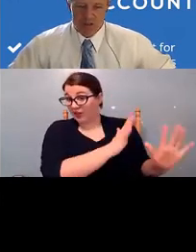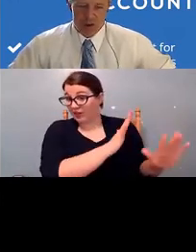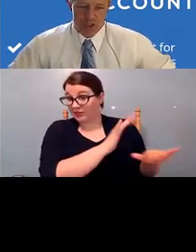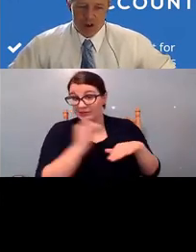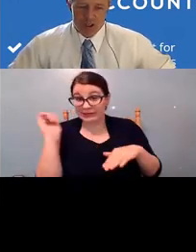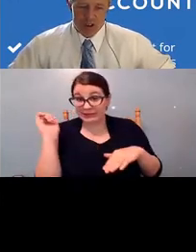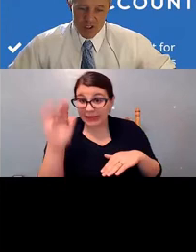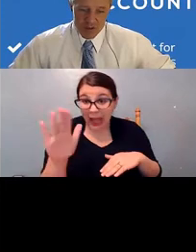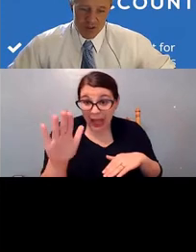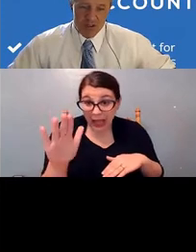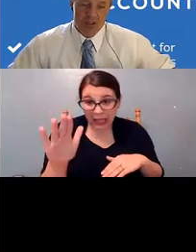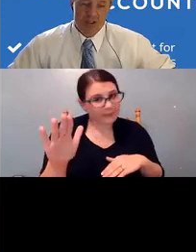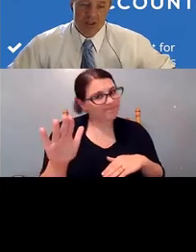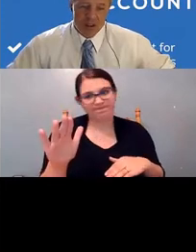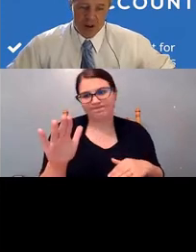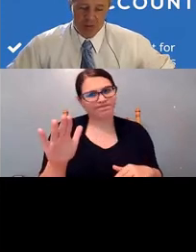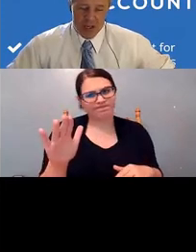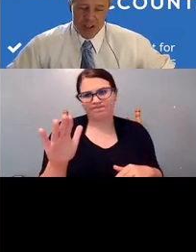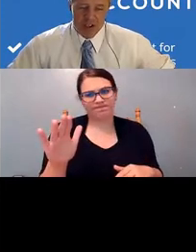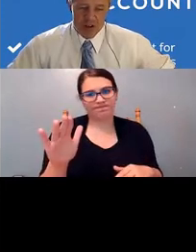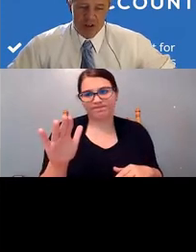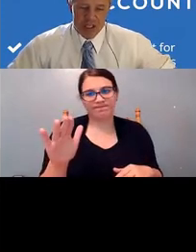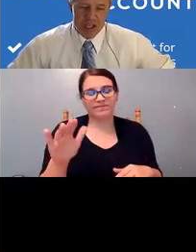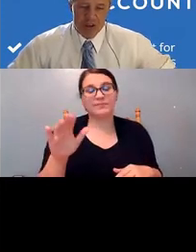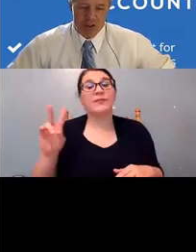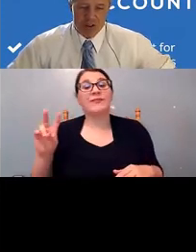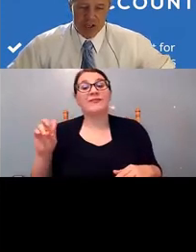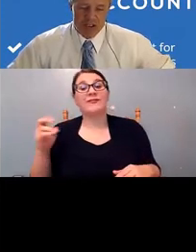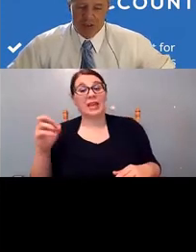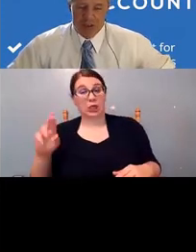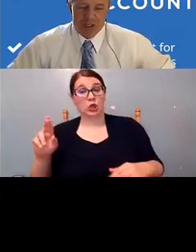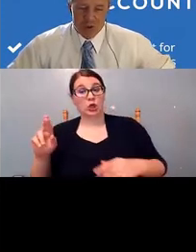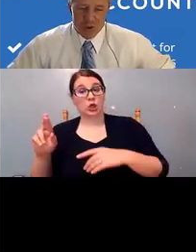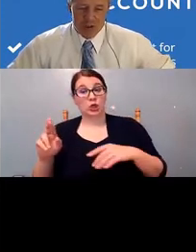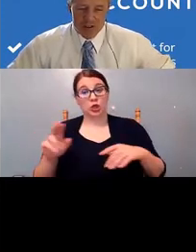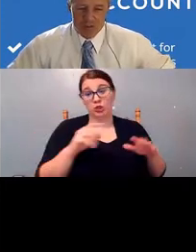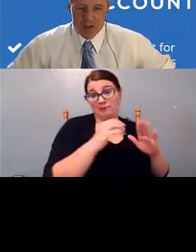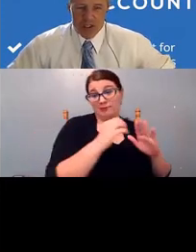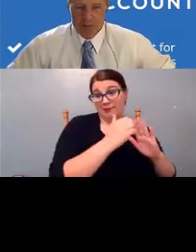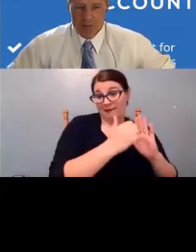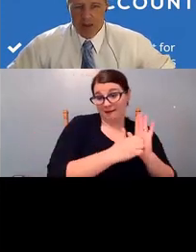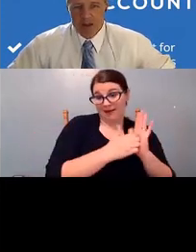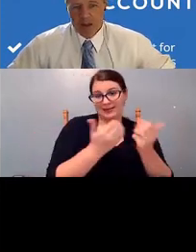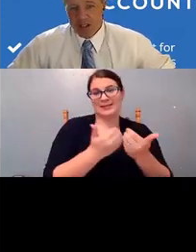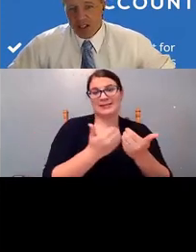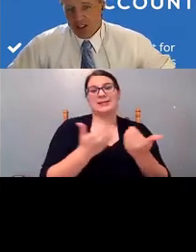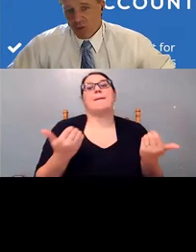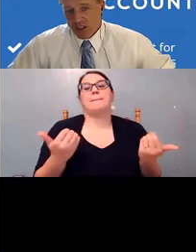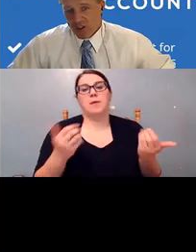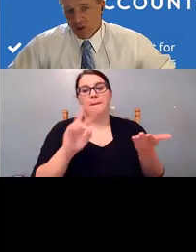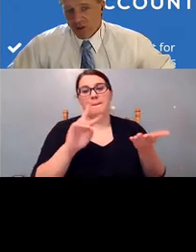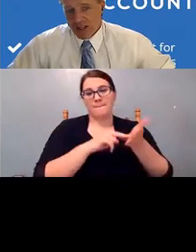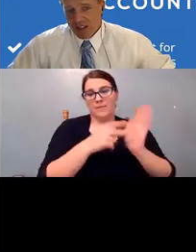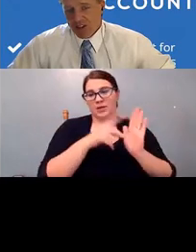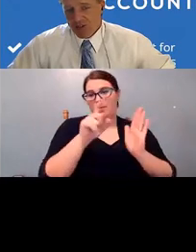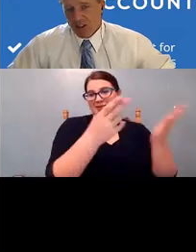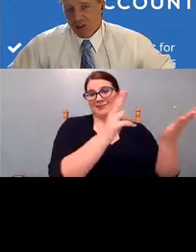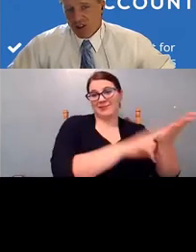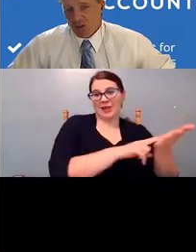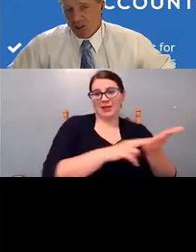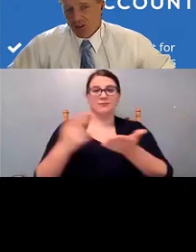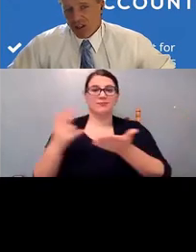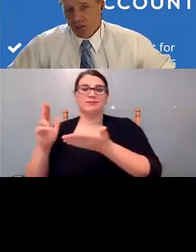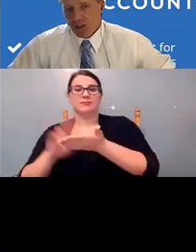vendor for the card is different than our manager of the account, so it has to be enrolled in separately. An easy way to do that is if you